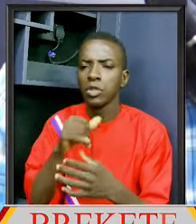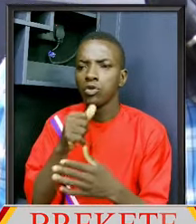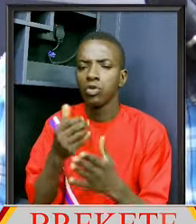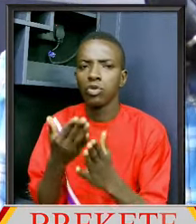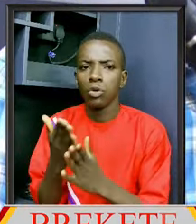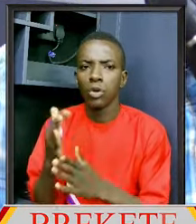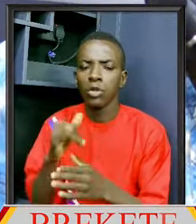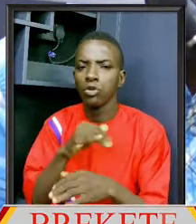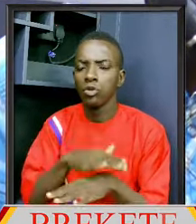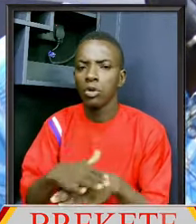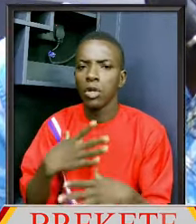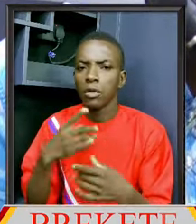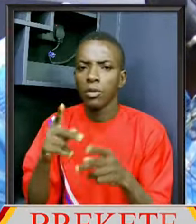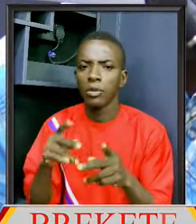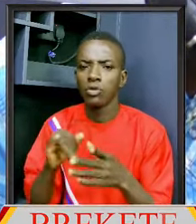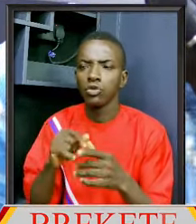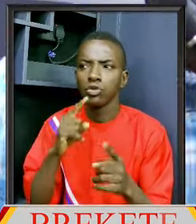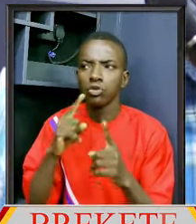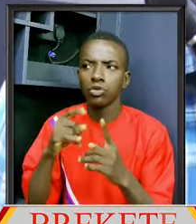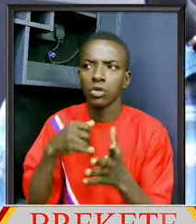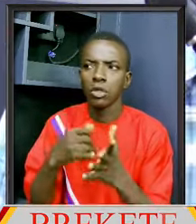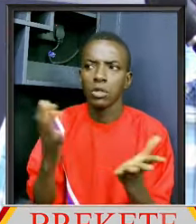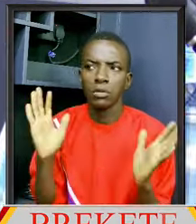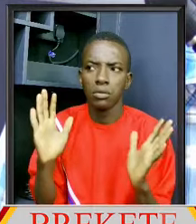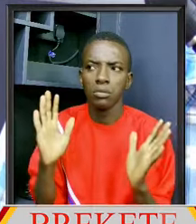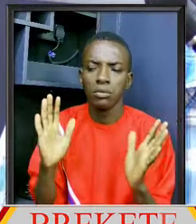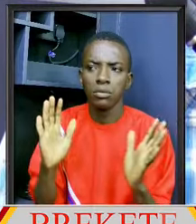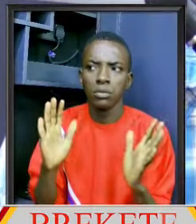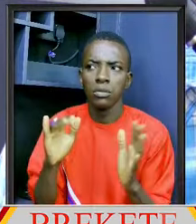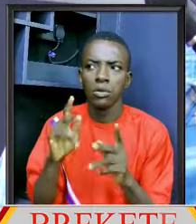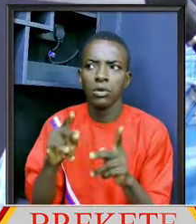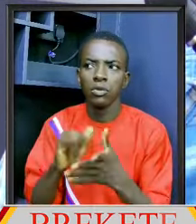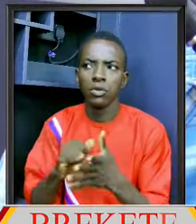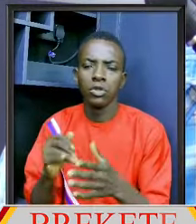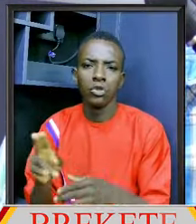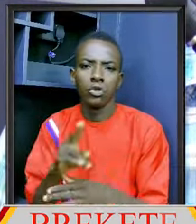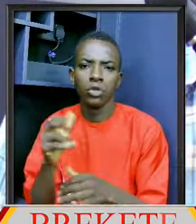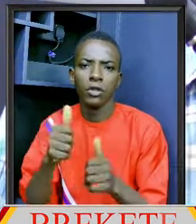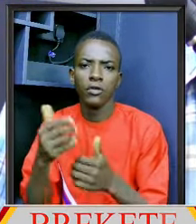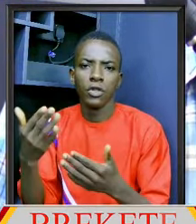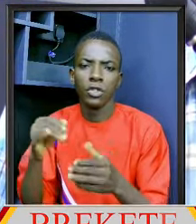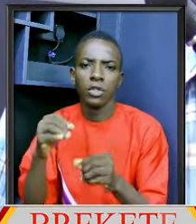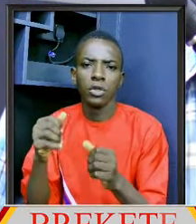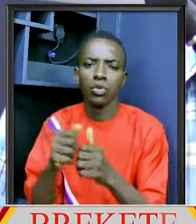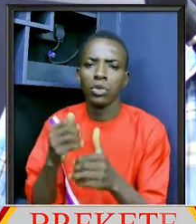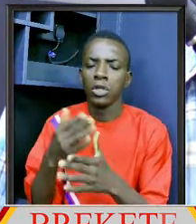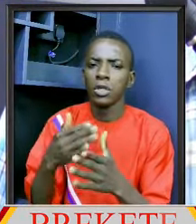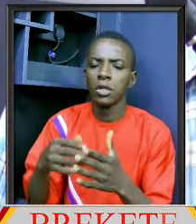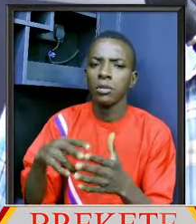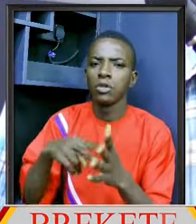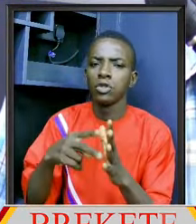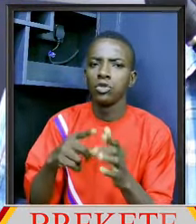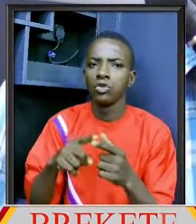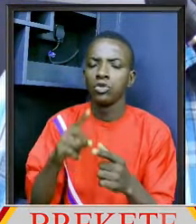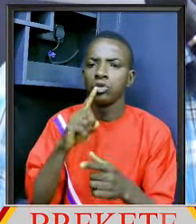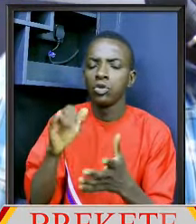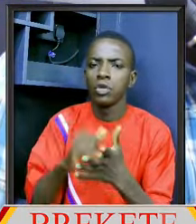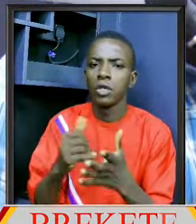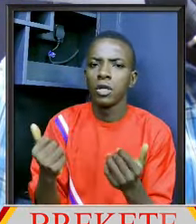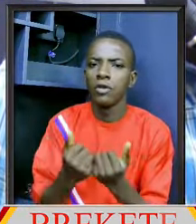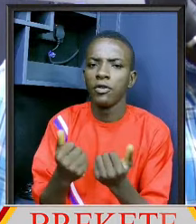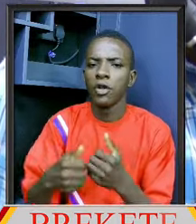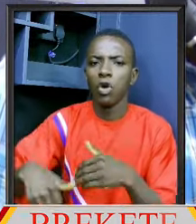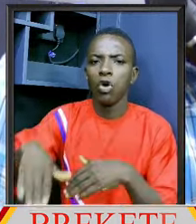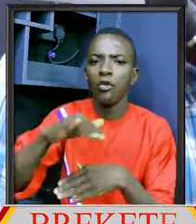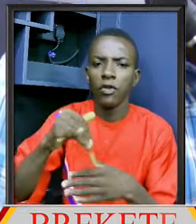correct, they know they like make people talk them. The people where they there, they go use everything within their means to make sure say they fight